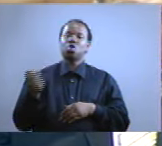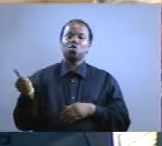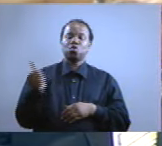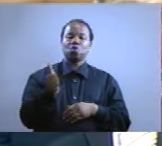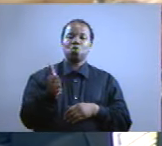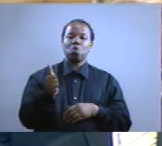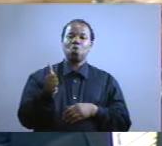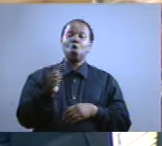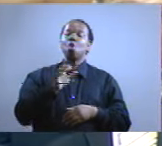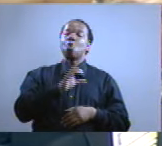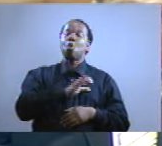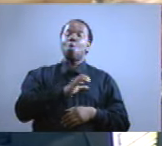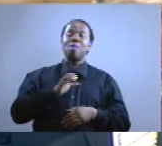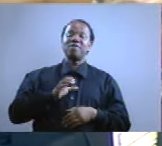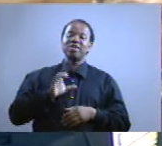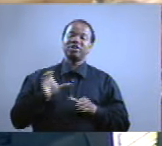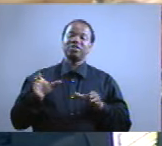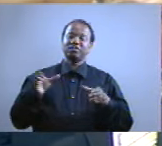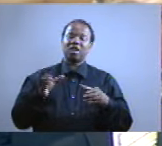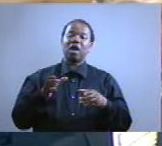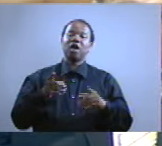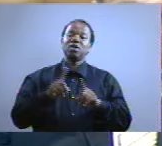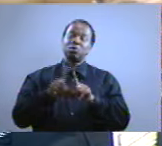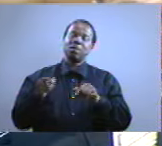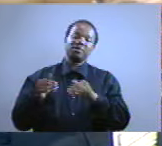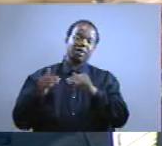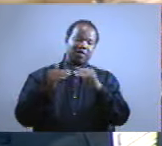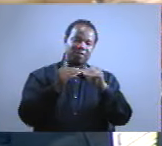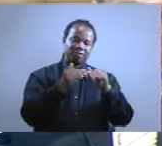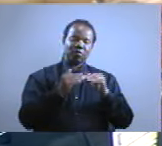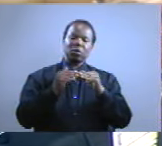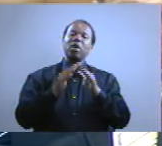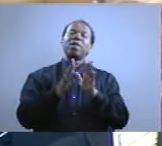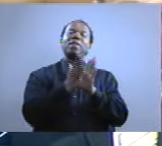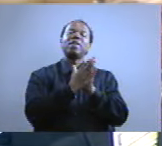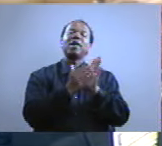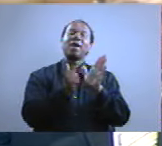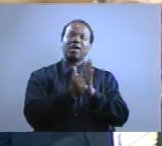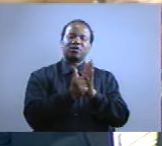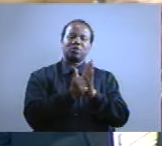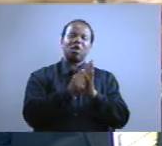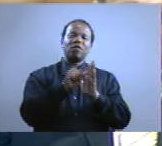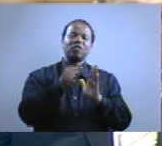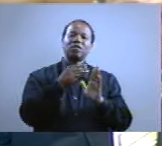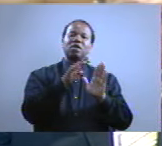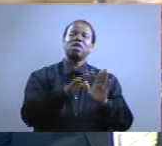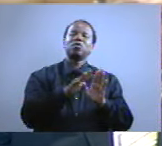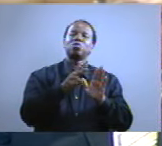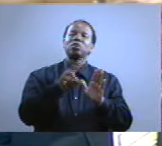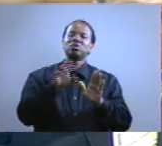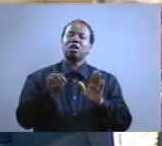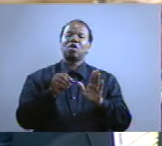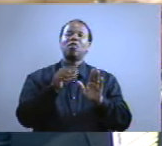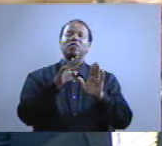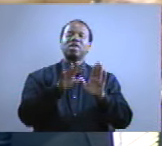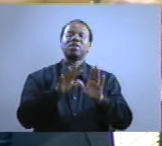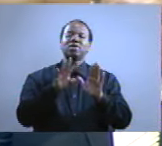in accordance with the Commission for Gender Equality Act number 39 of